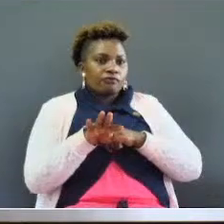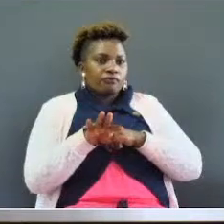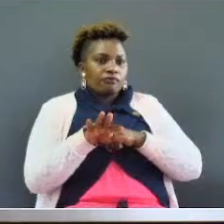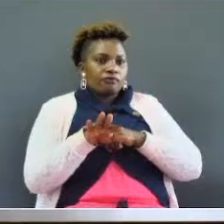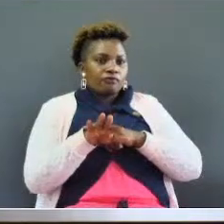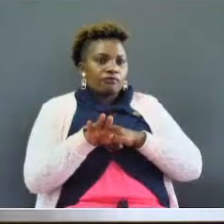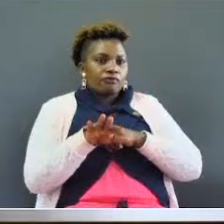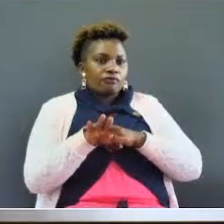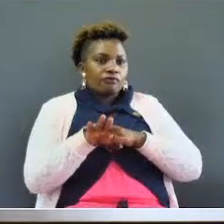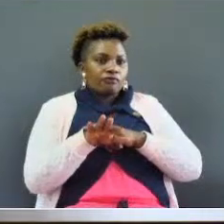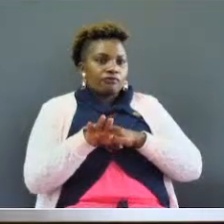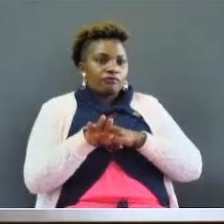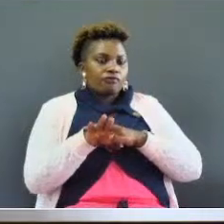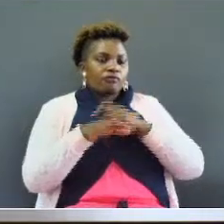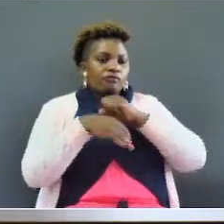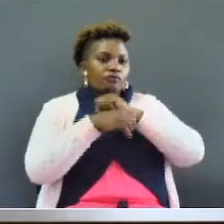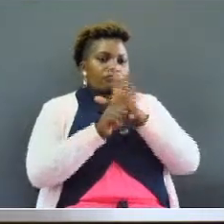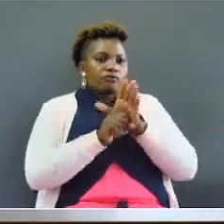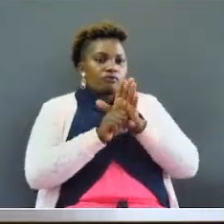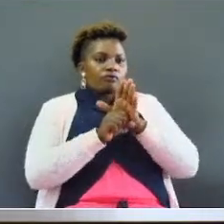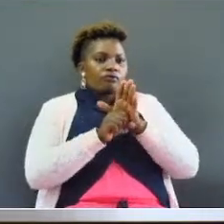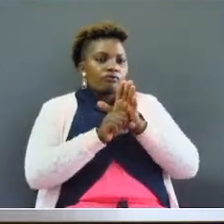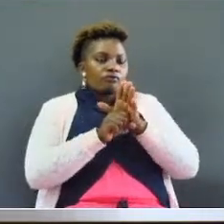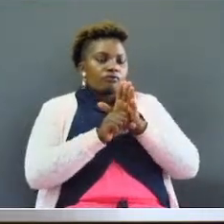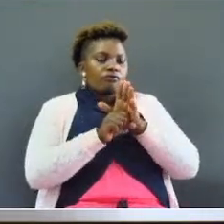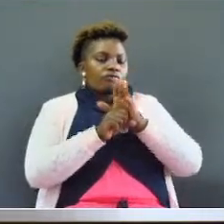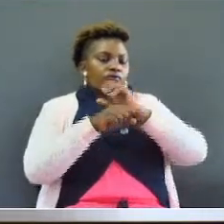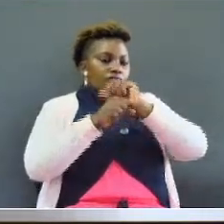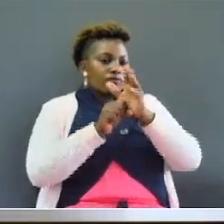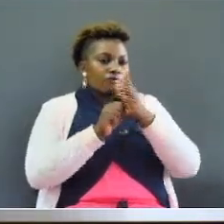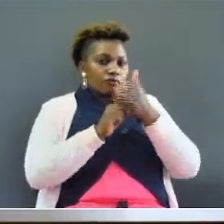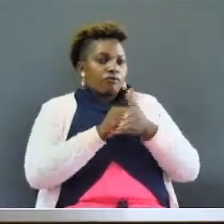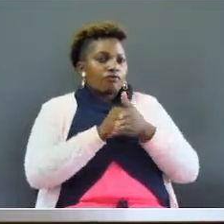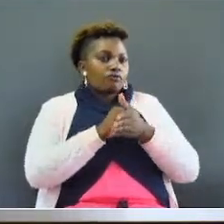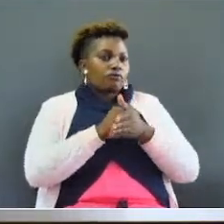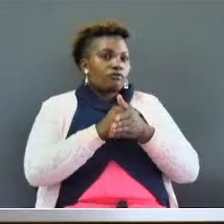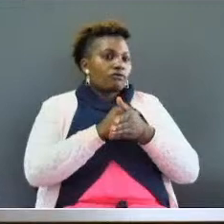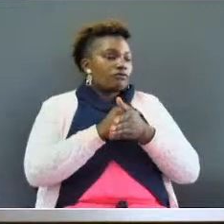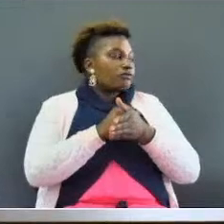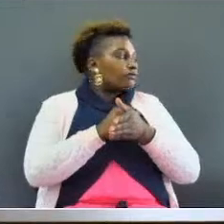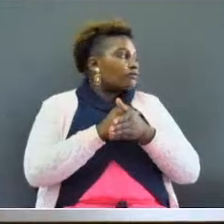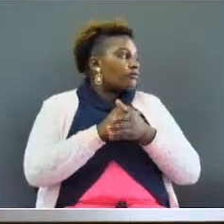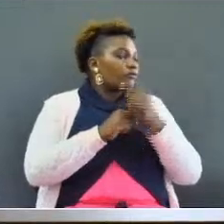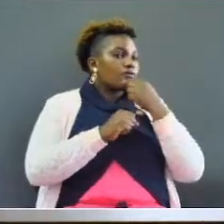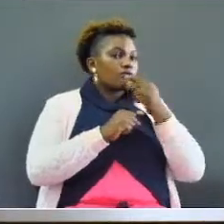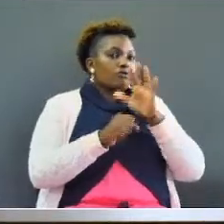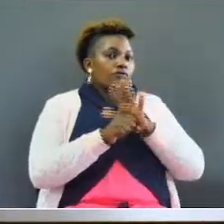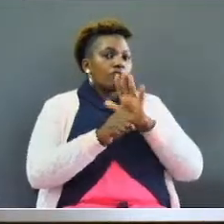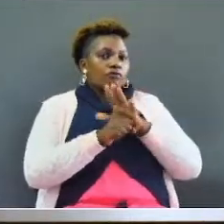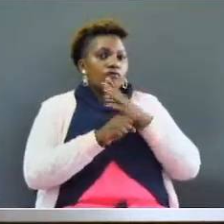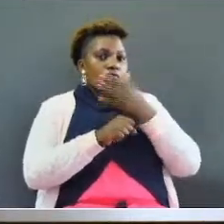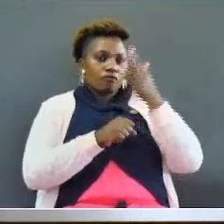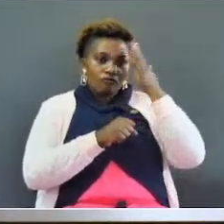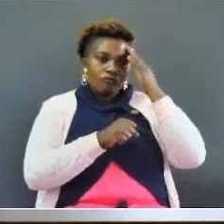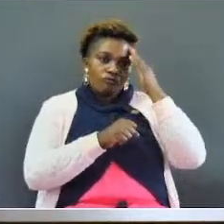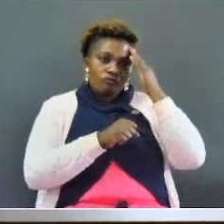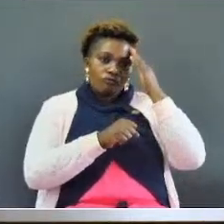state of the coronavirus pandemic here, I won't say much. We all